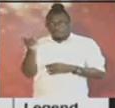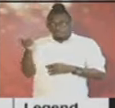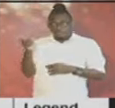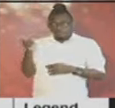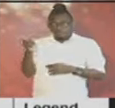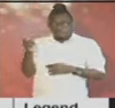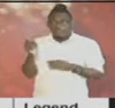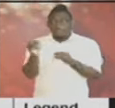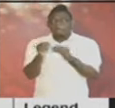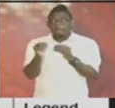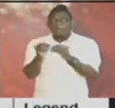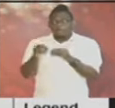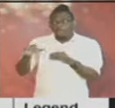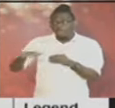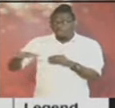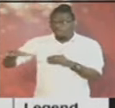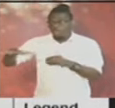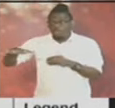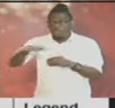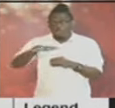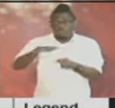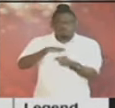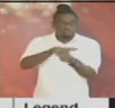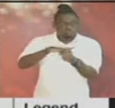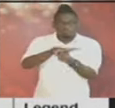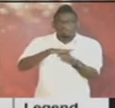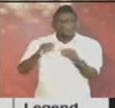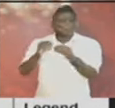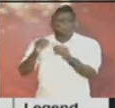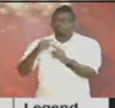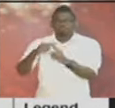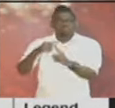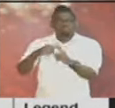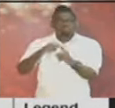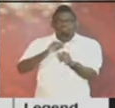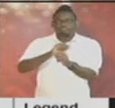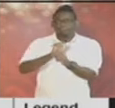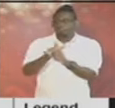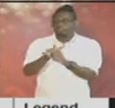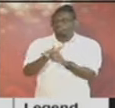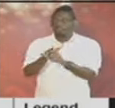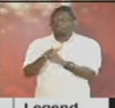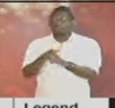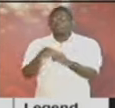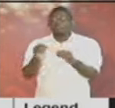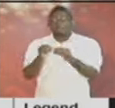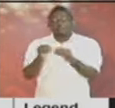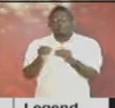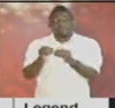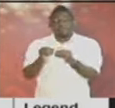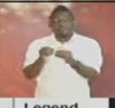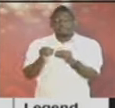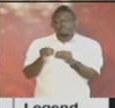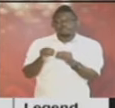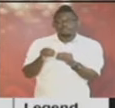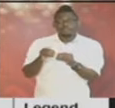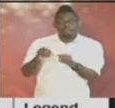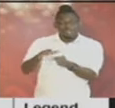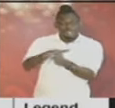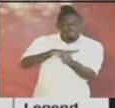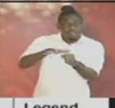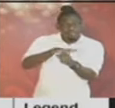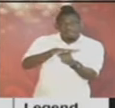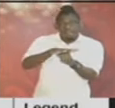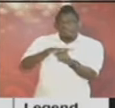areas affected, but the number of cases in these areas, in many of these areas, would have also increased. So when we